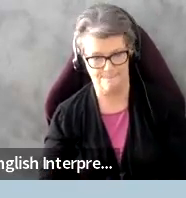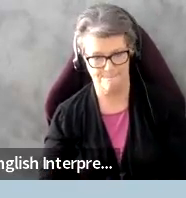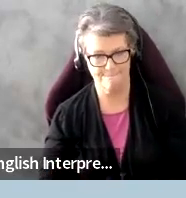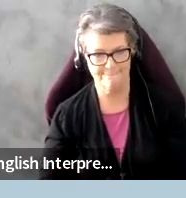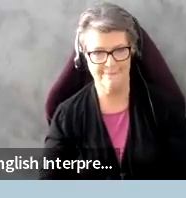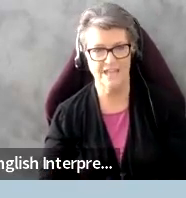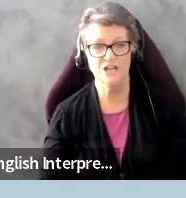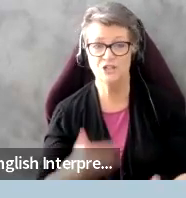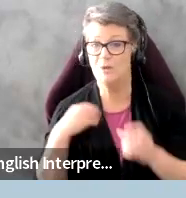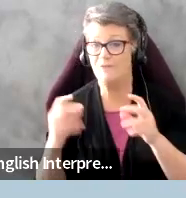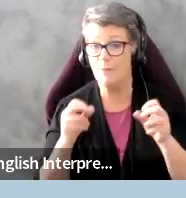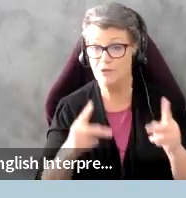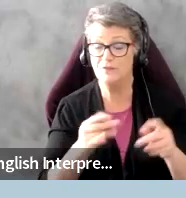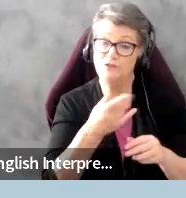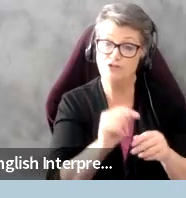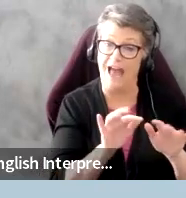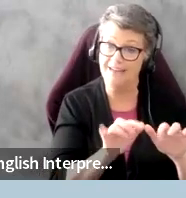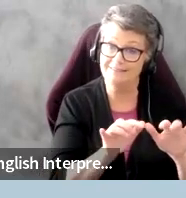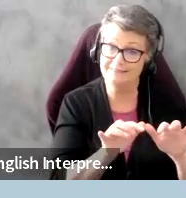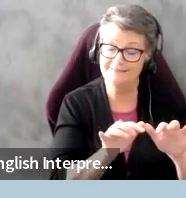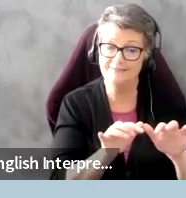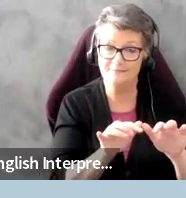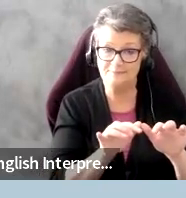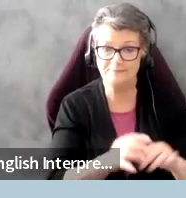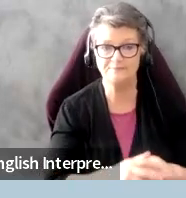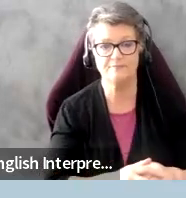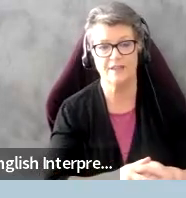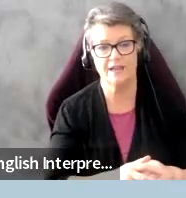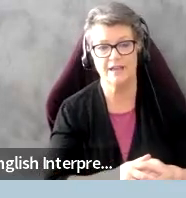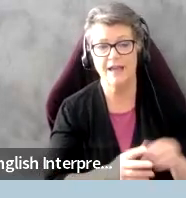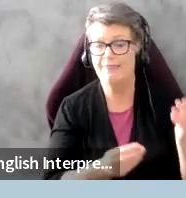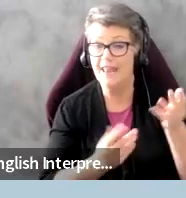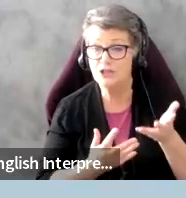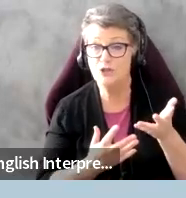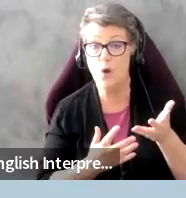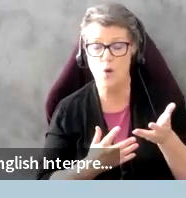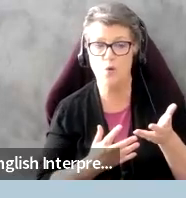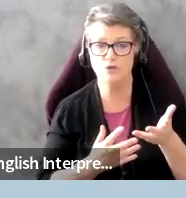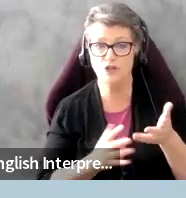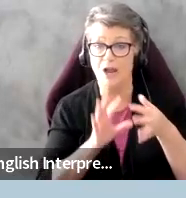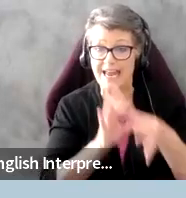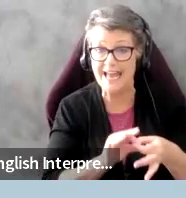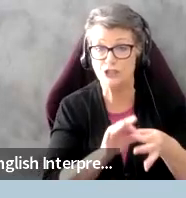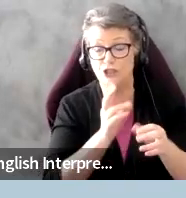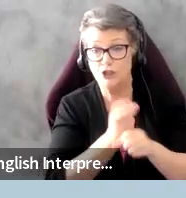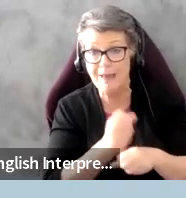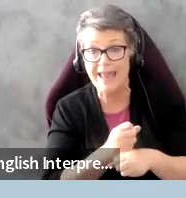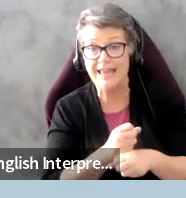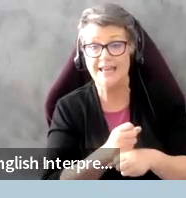And so we have opportunities for you to chat in the chat box. Let us know your insights, connections that you're making,